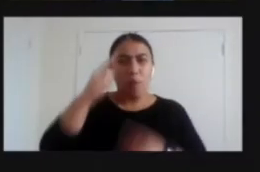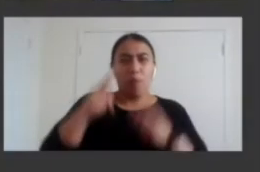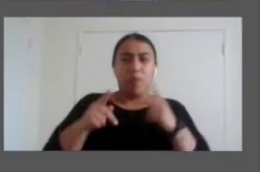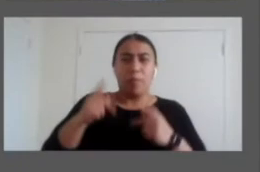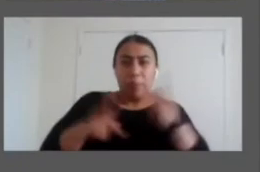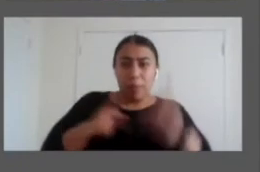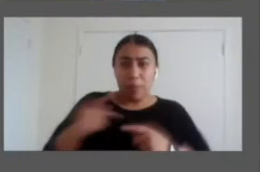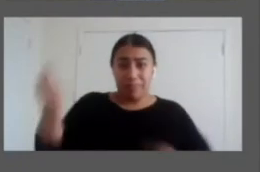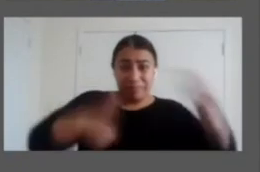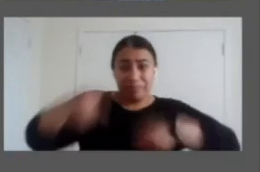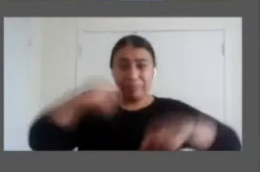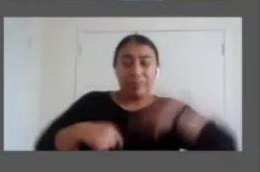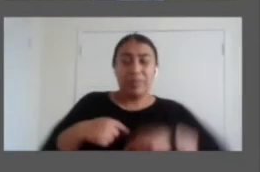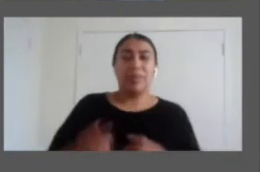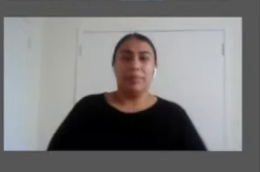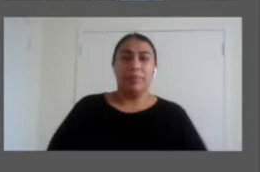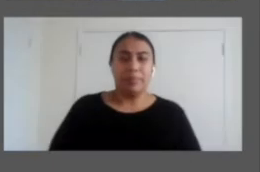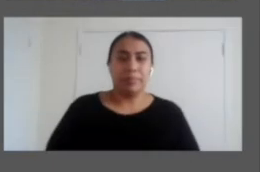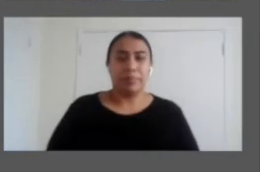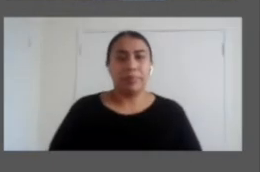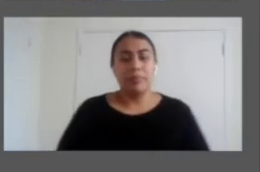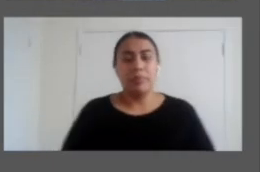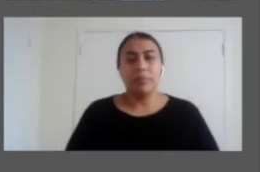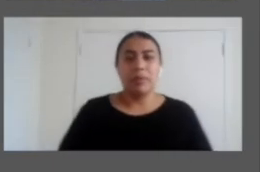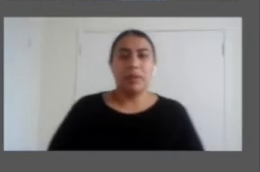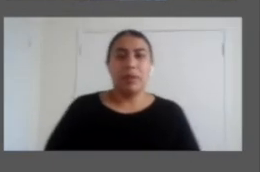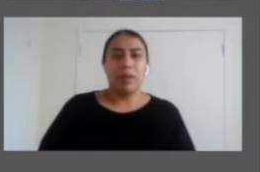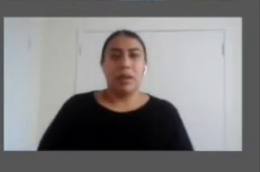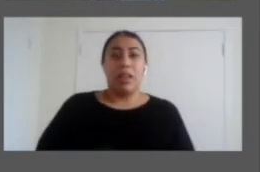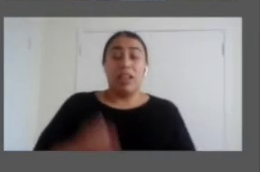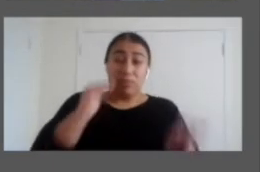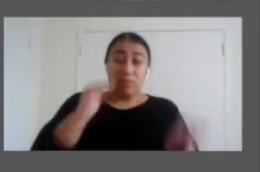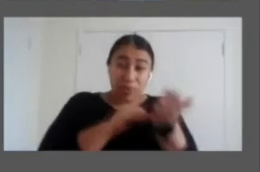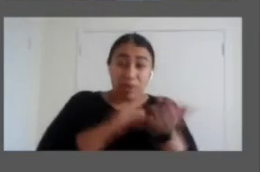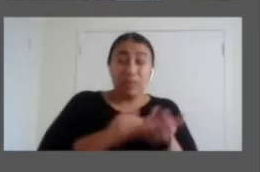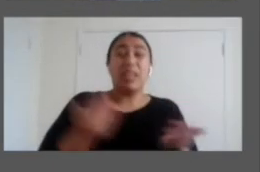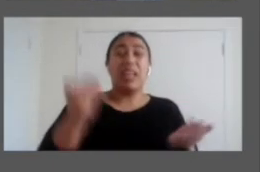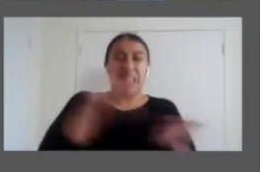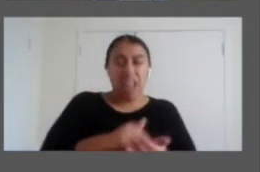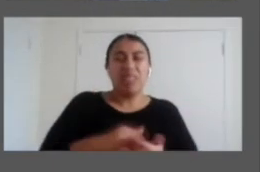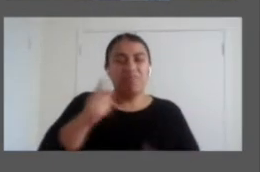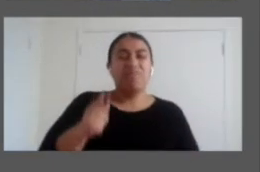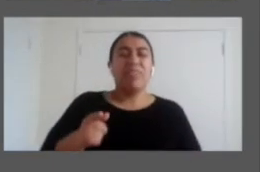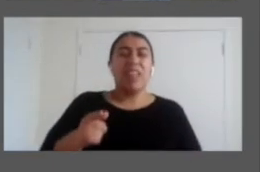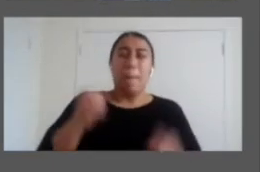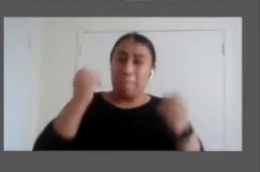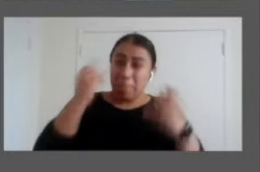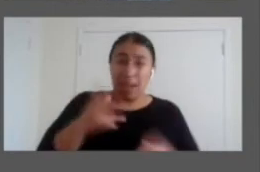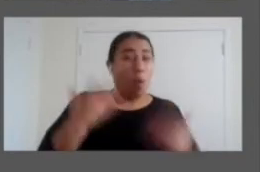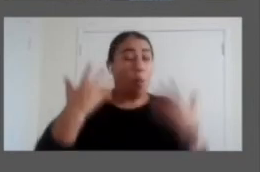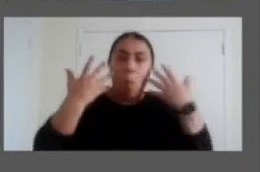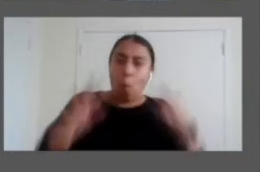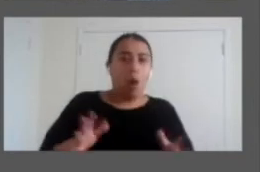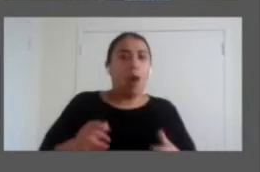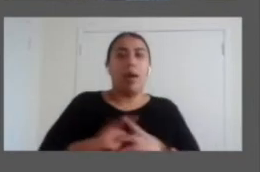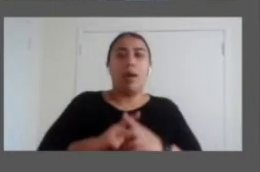conditions. While doctors were aware of medical cannabis's existence, most refused to prescribe due to the lack of academic